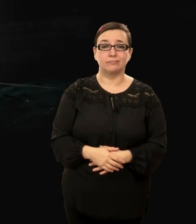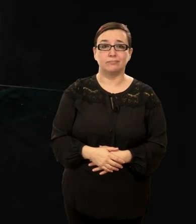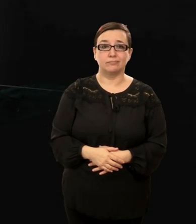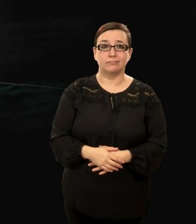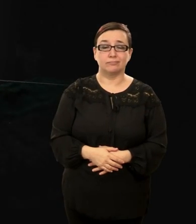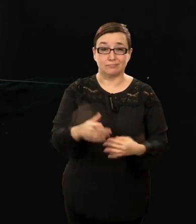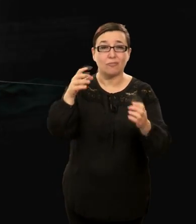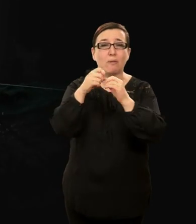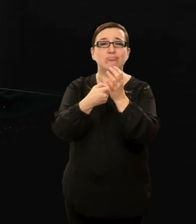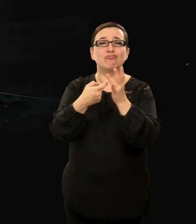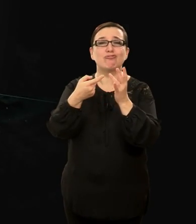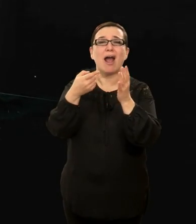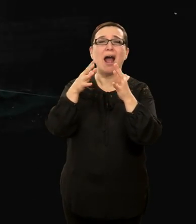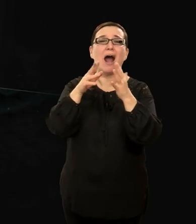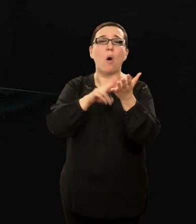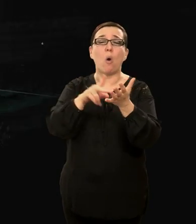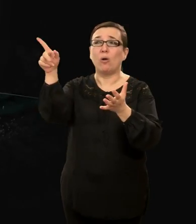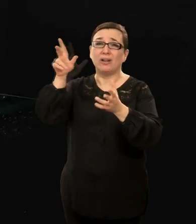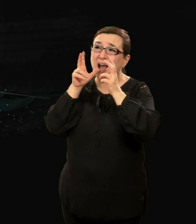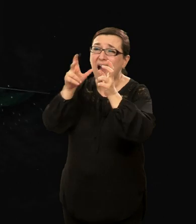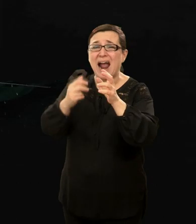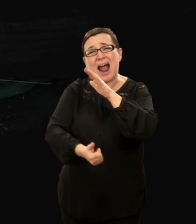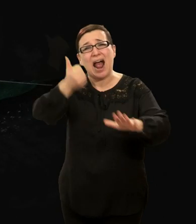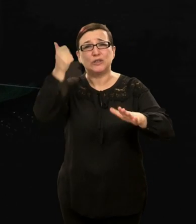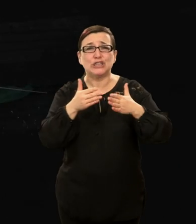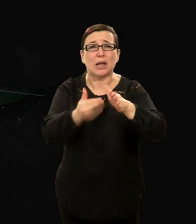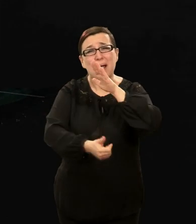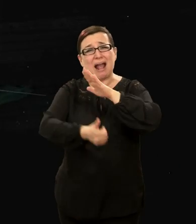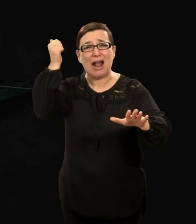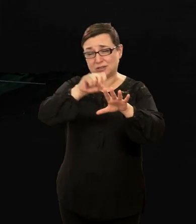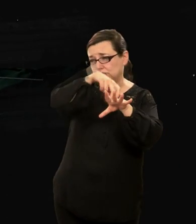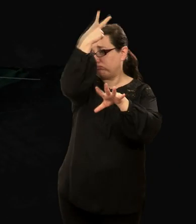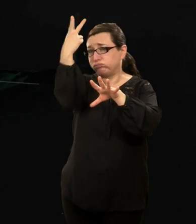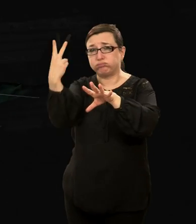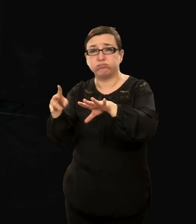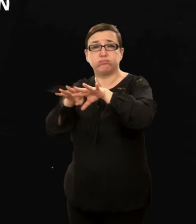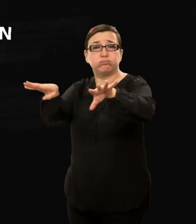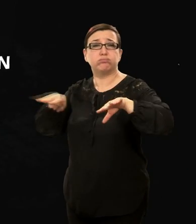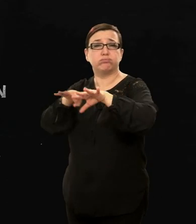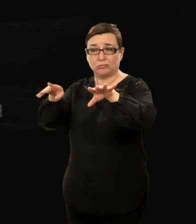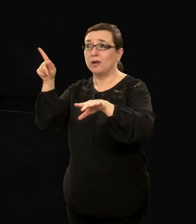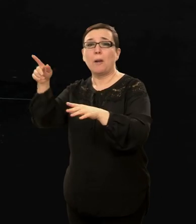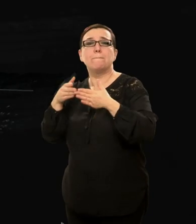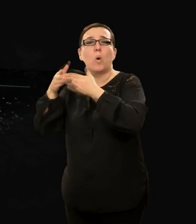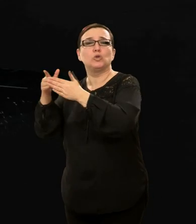"Abandon ship!" Brown screams, and plunges into the dark waters to be rescued by the boat